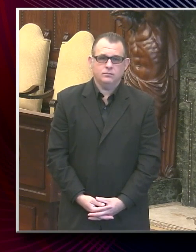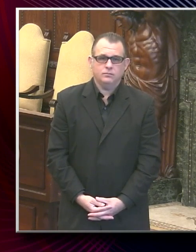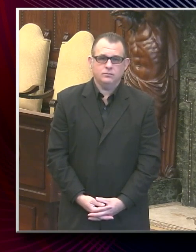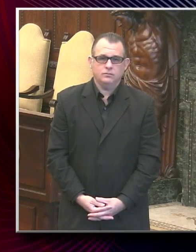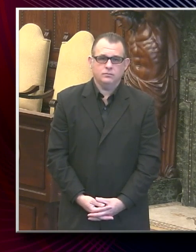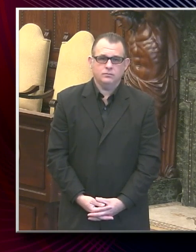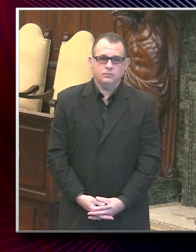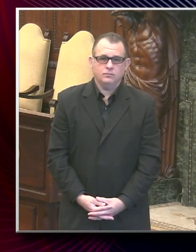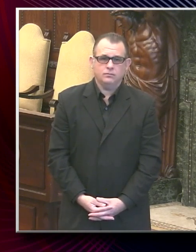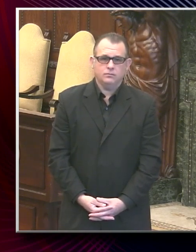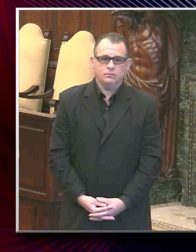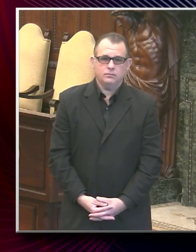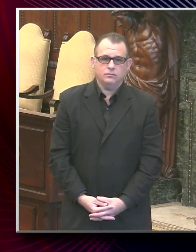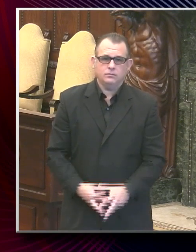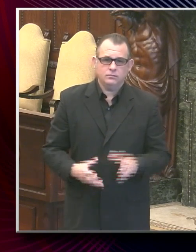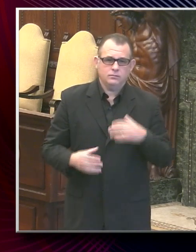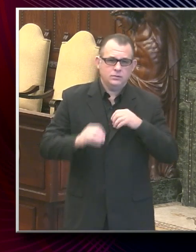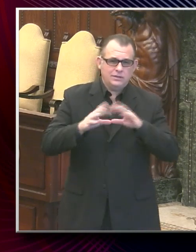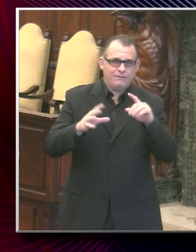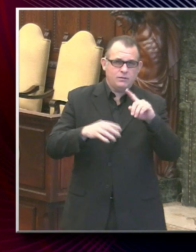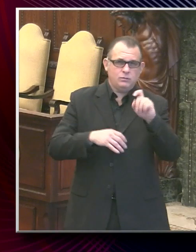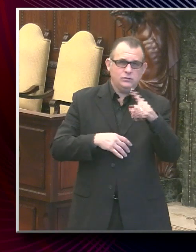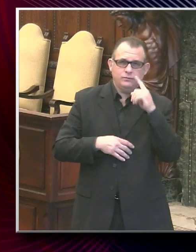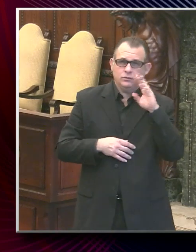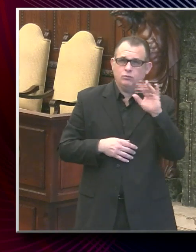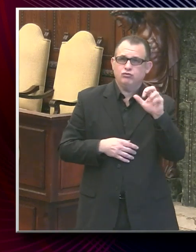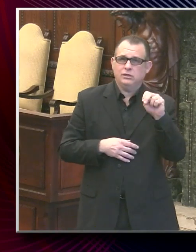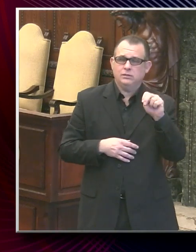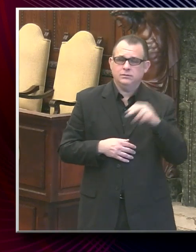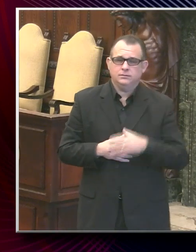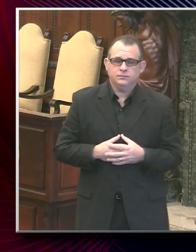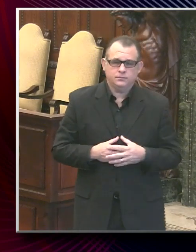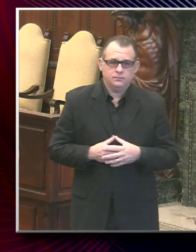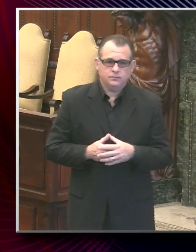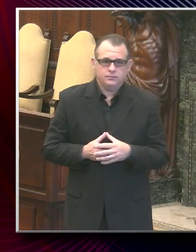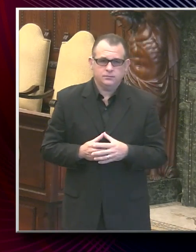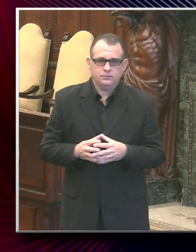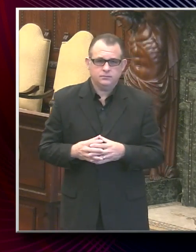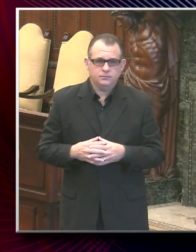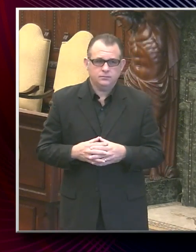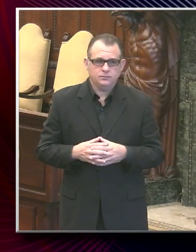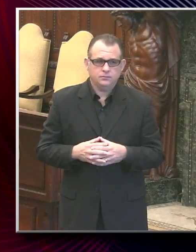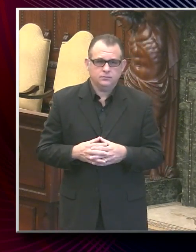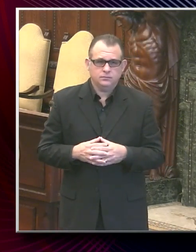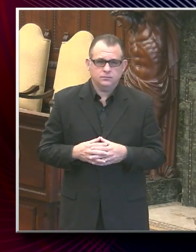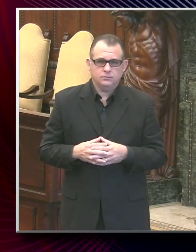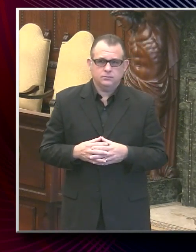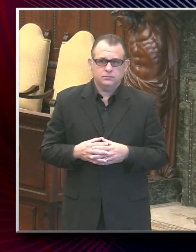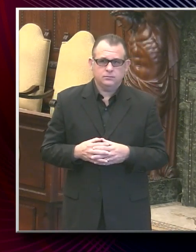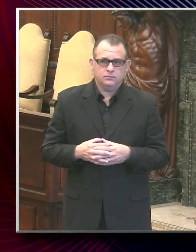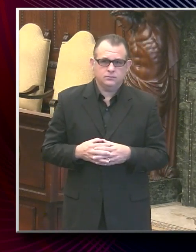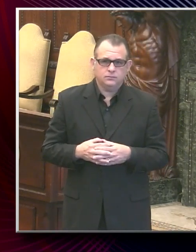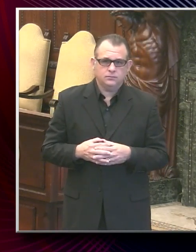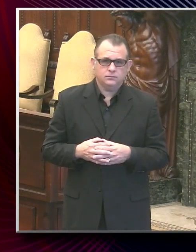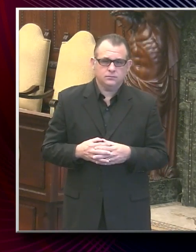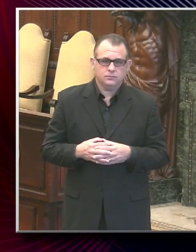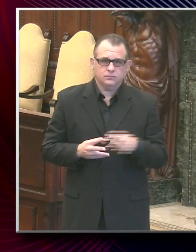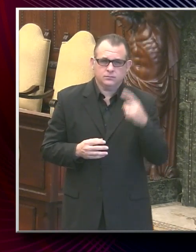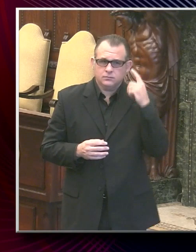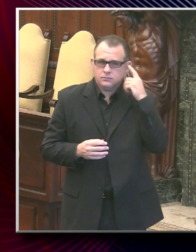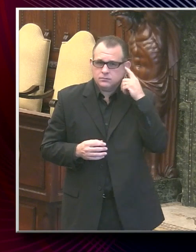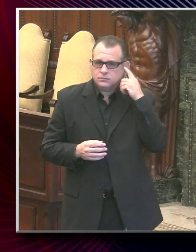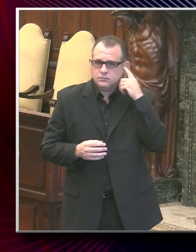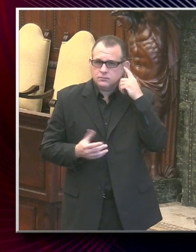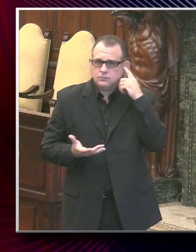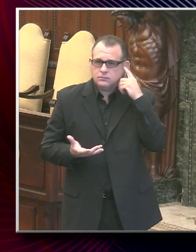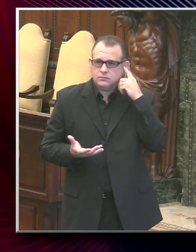Brian? Lo dejo abierto para que me pueda contestar. This is a question for either Brian or Brian regarding events that